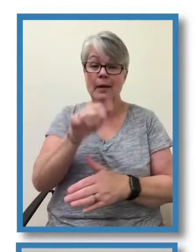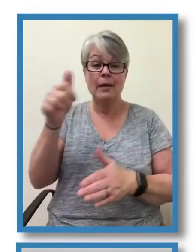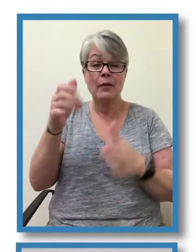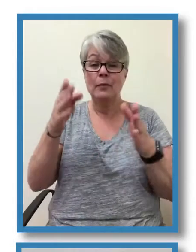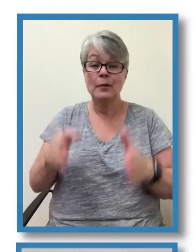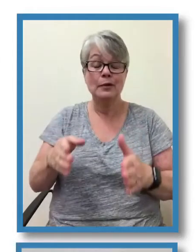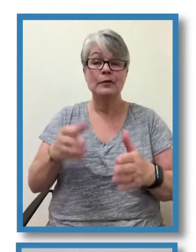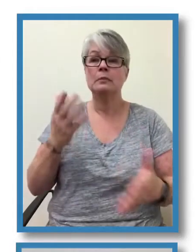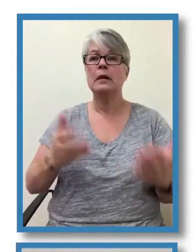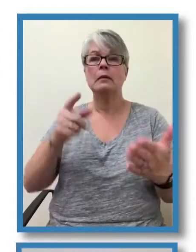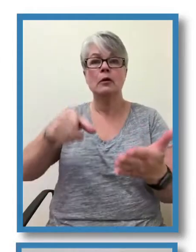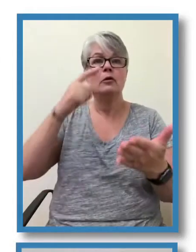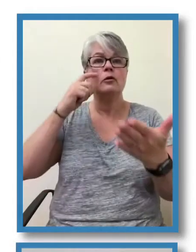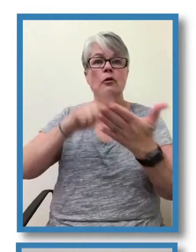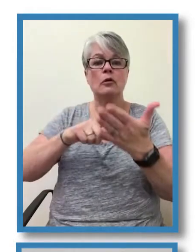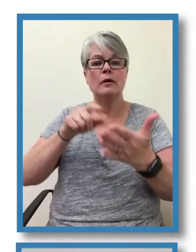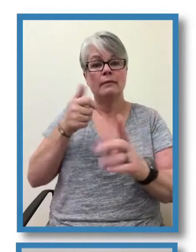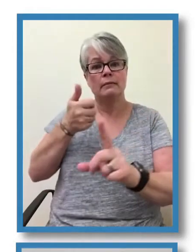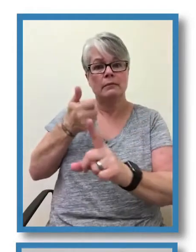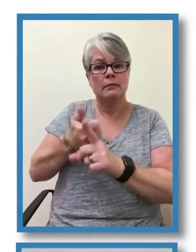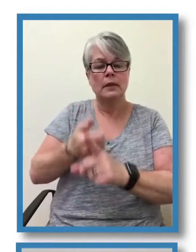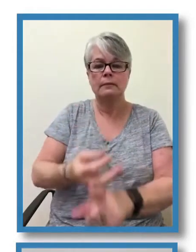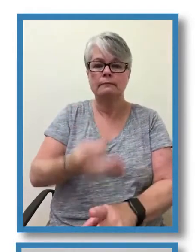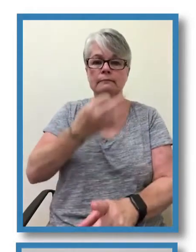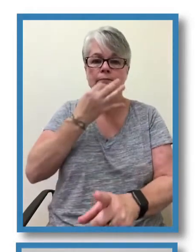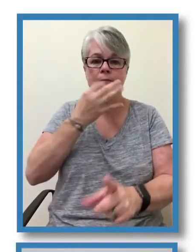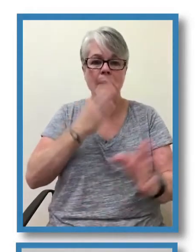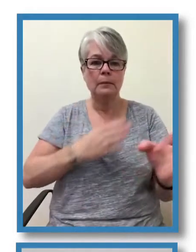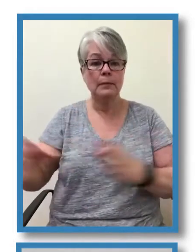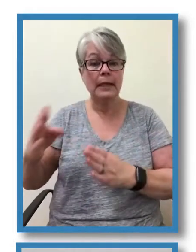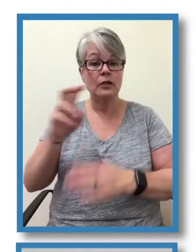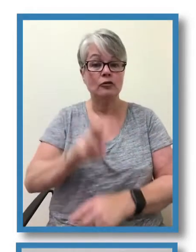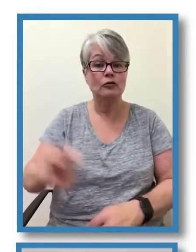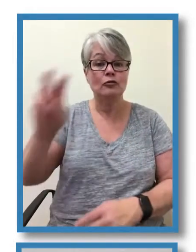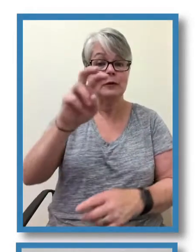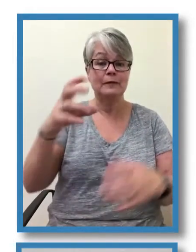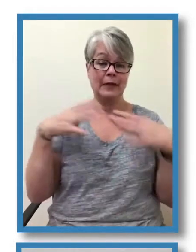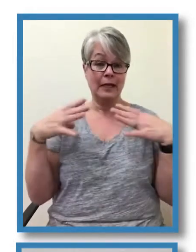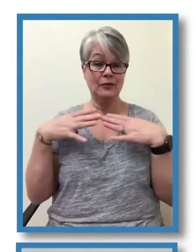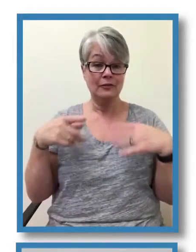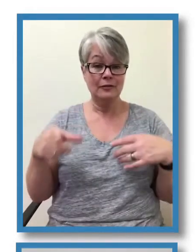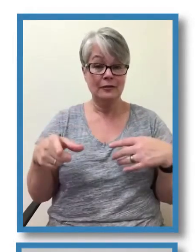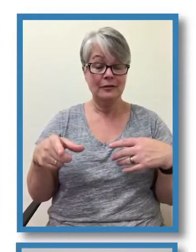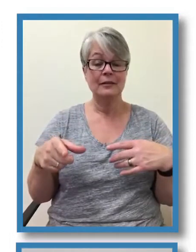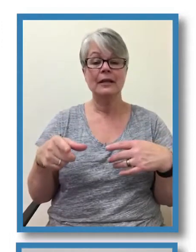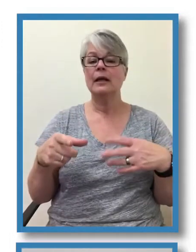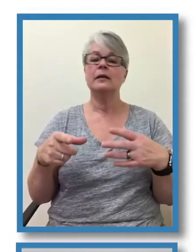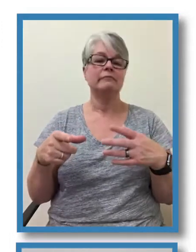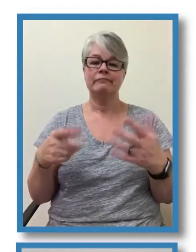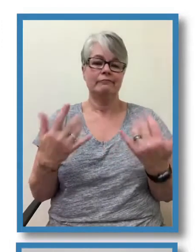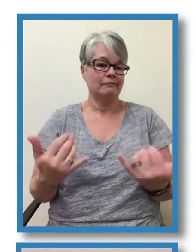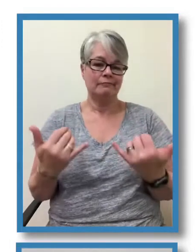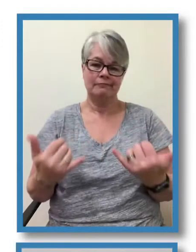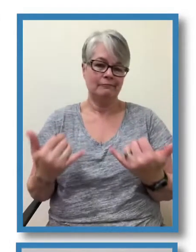that sort of thing. They used to do that, and now they're just waiting for everyone else to do it, or someone else to do it.